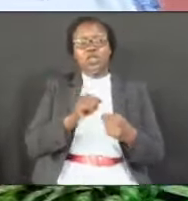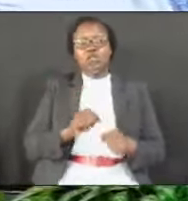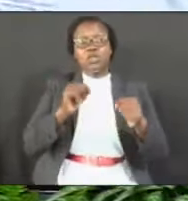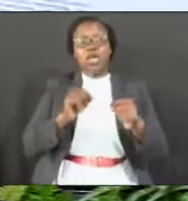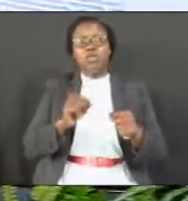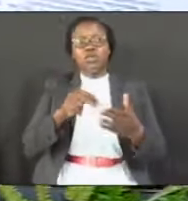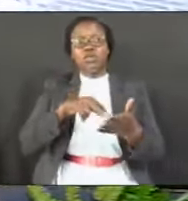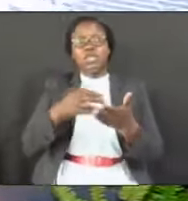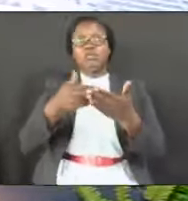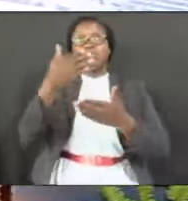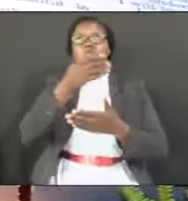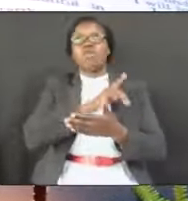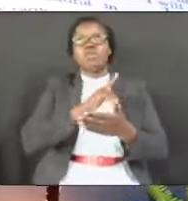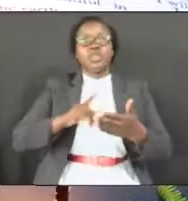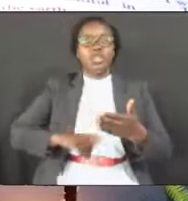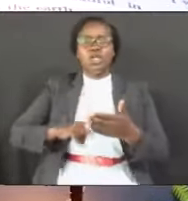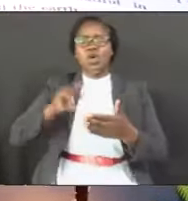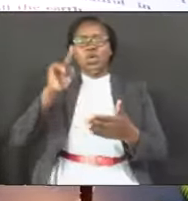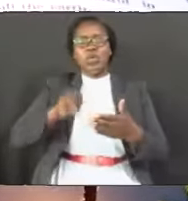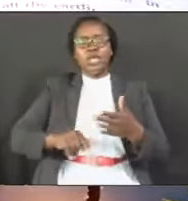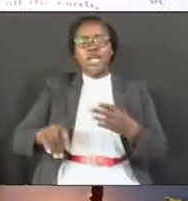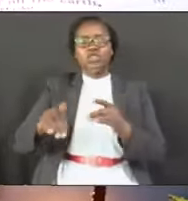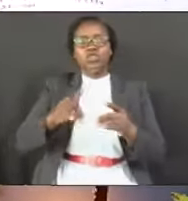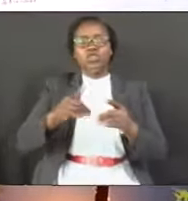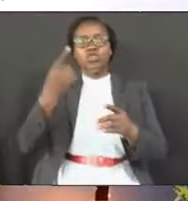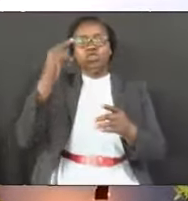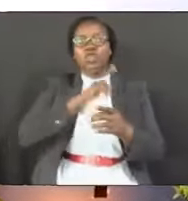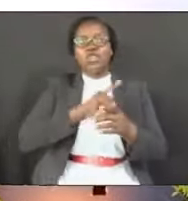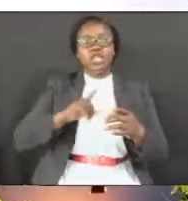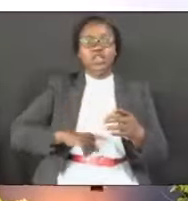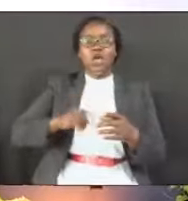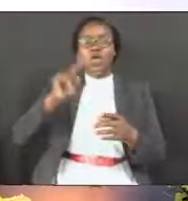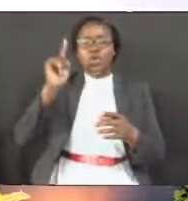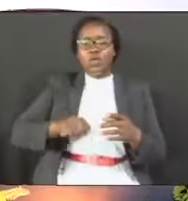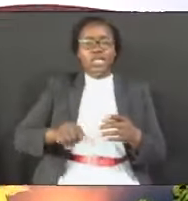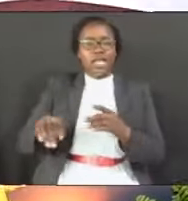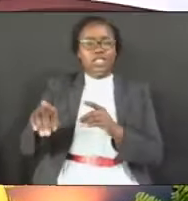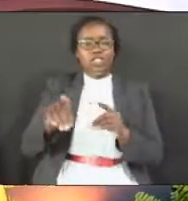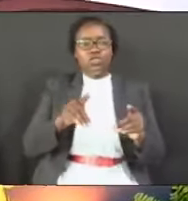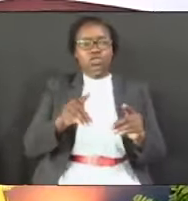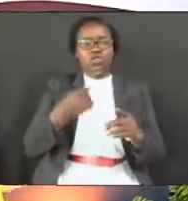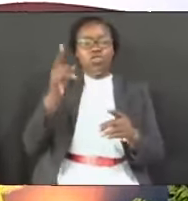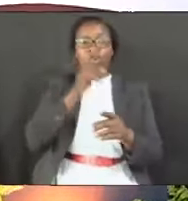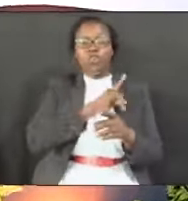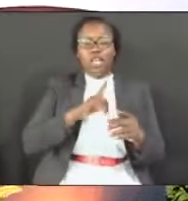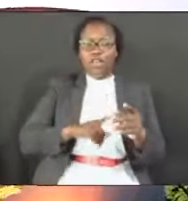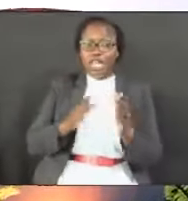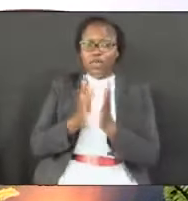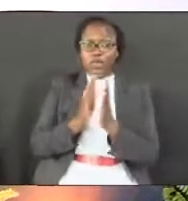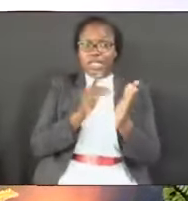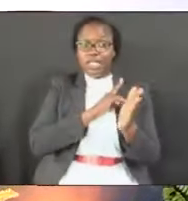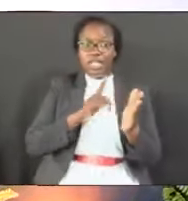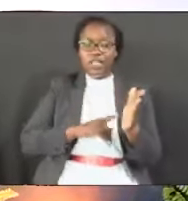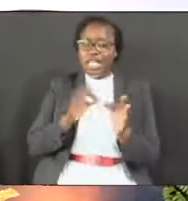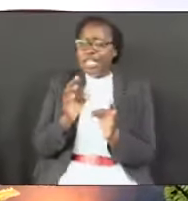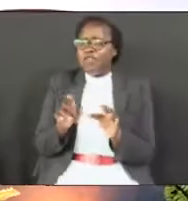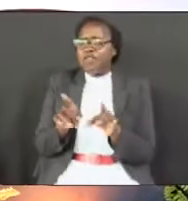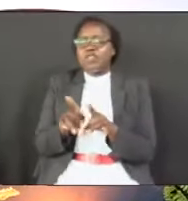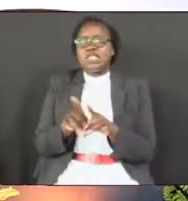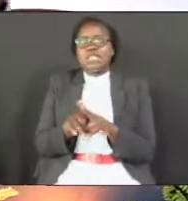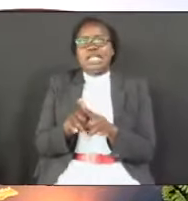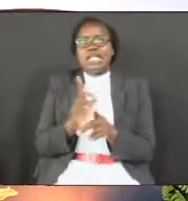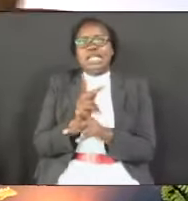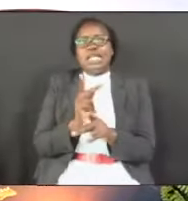Lord. There are things that we cannot be able to do for the Lord. There are things that we cannot be able to do with the Lord if we still keep